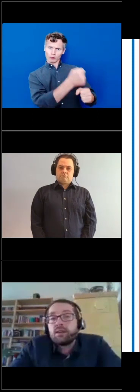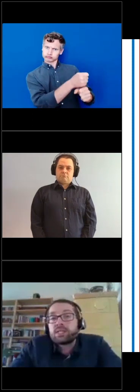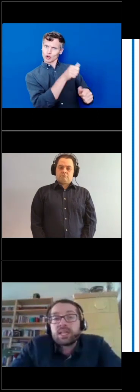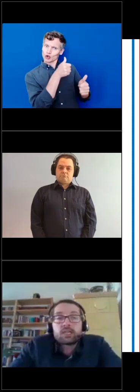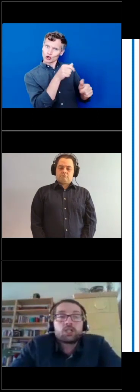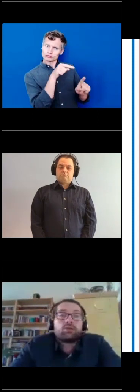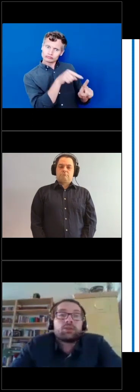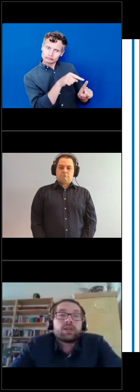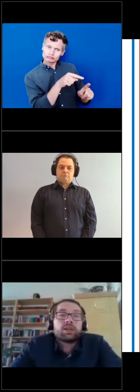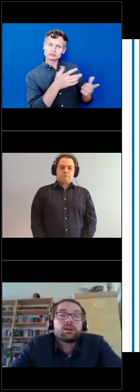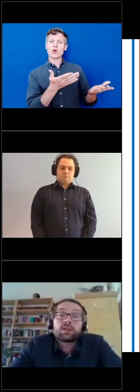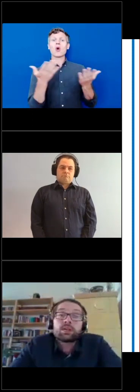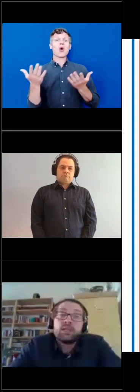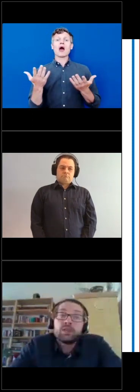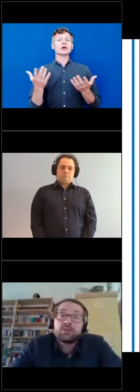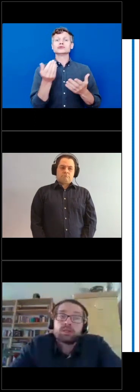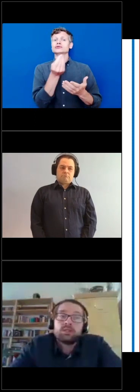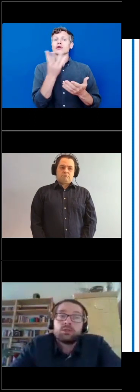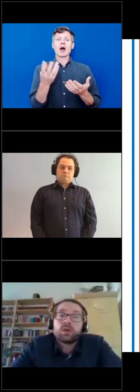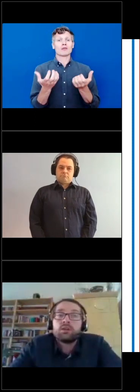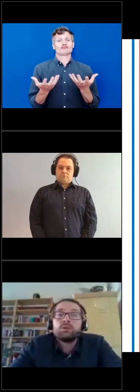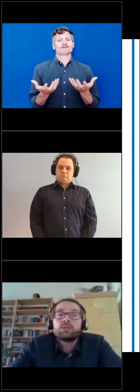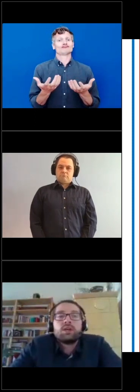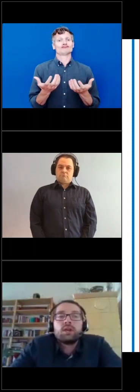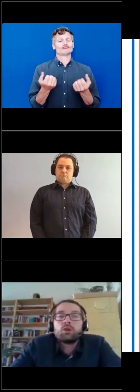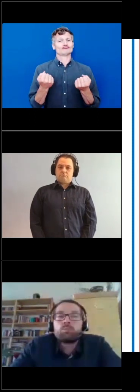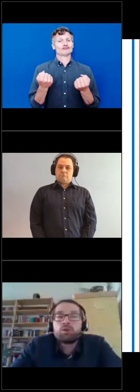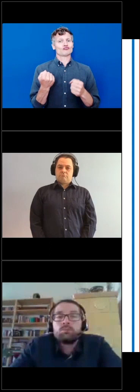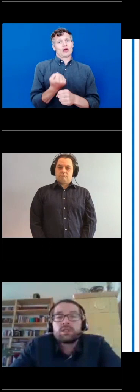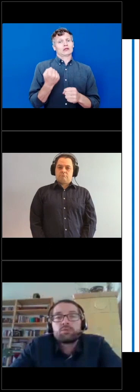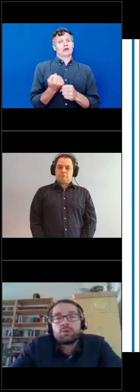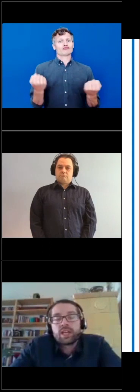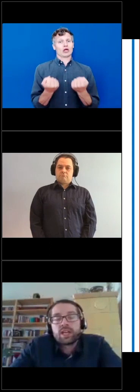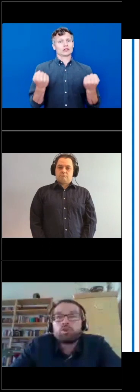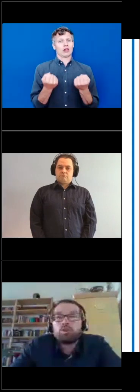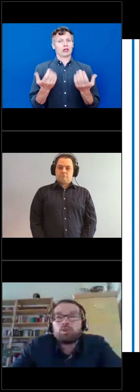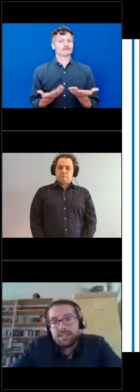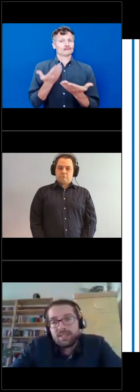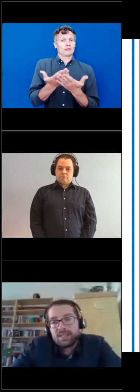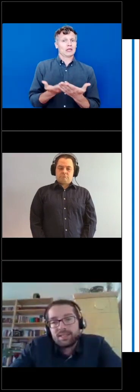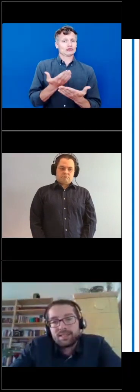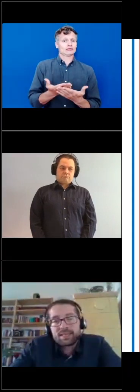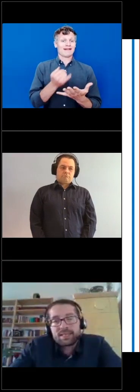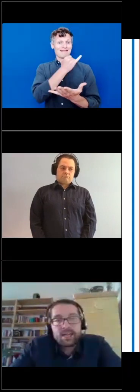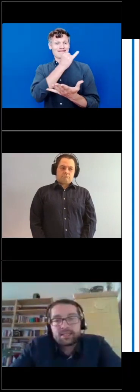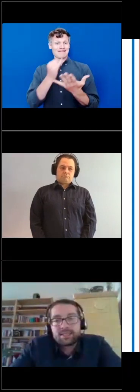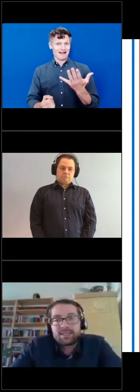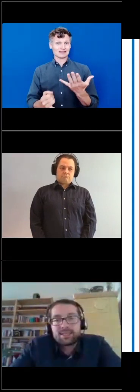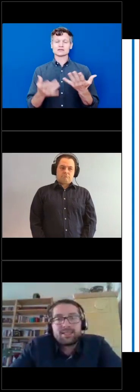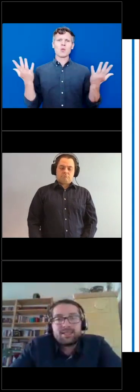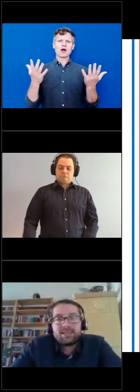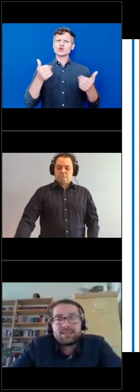lastly, we will touch on key resources you can use in your programs and projects. Next